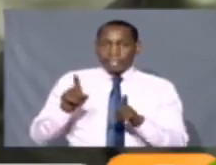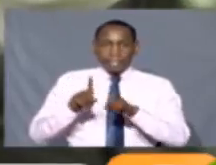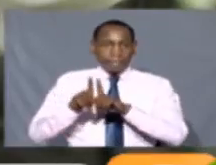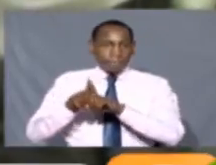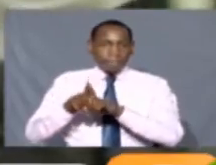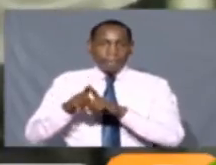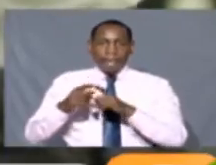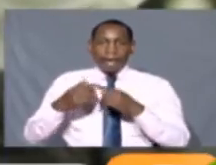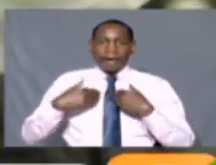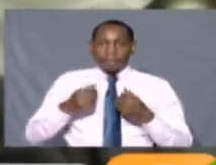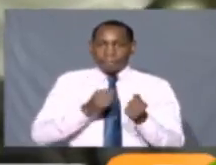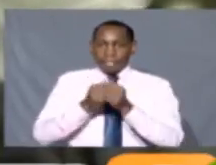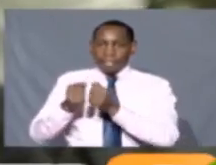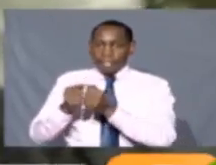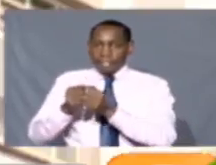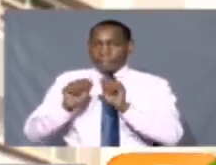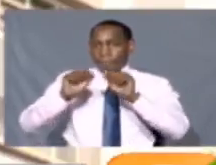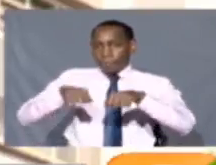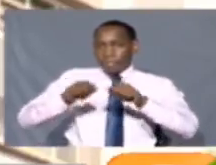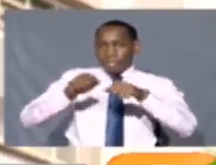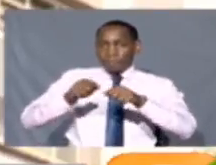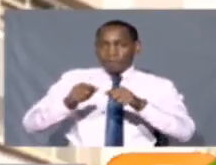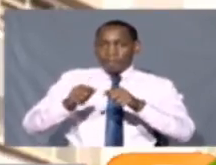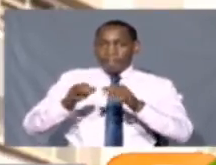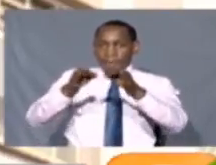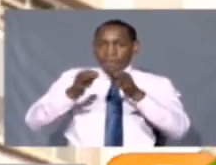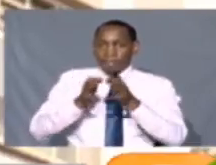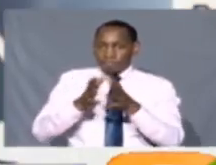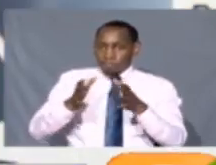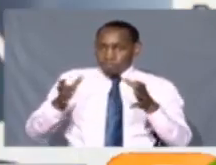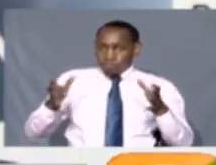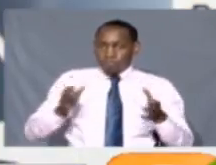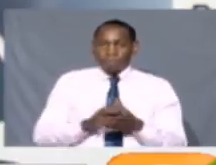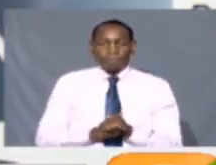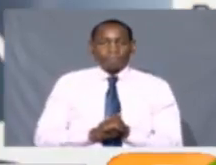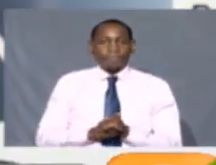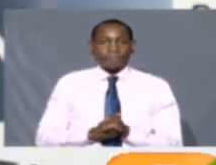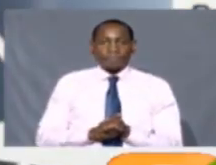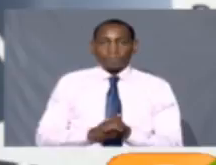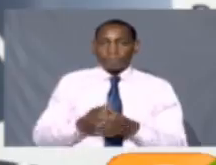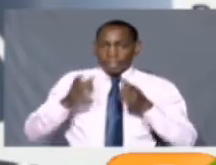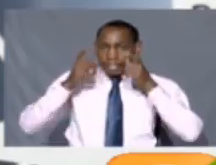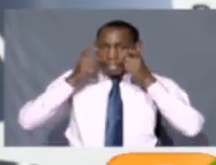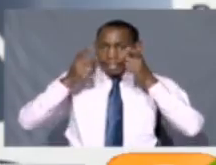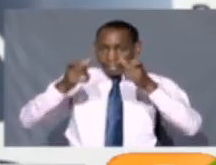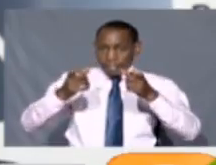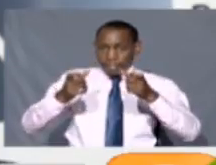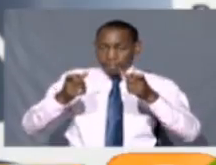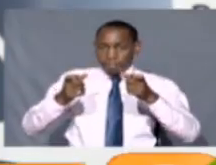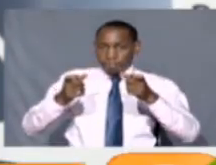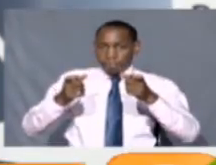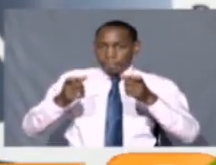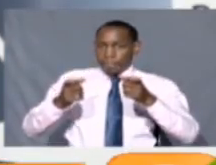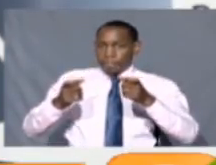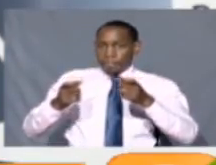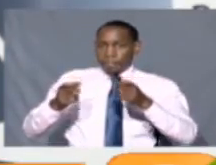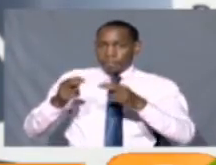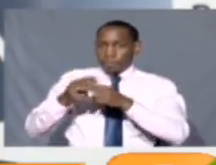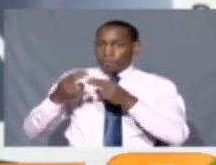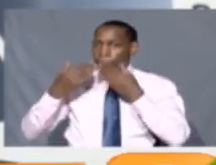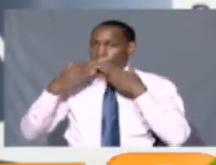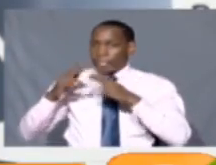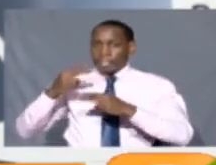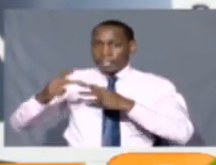a strategic investor to be able to grow their financial war chests. Tuskys is almost done with the process